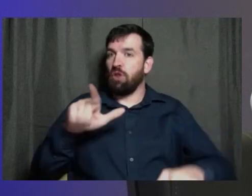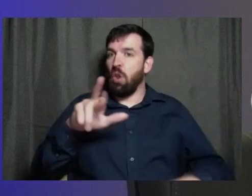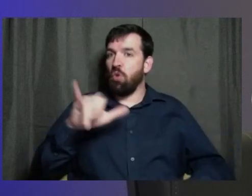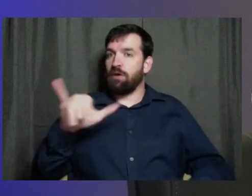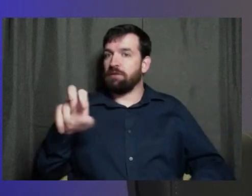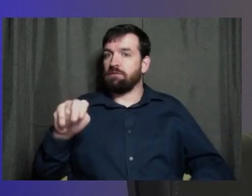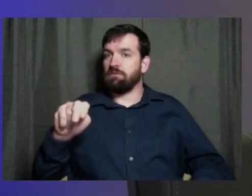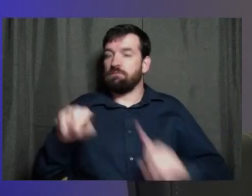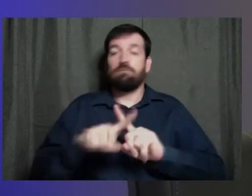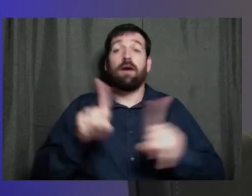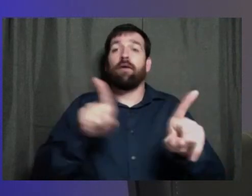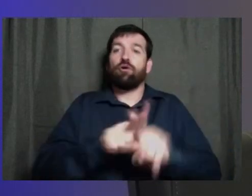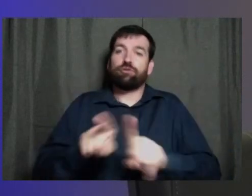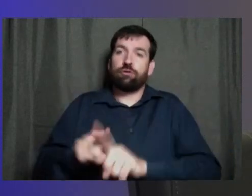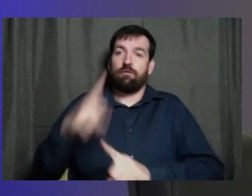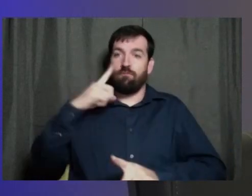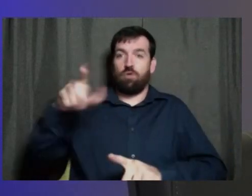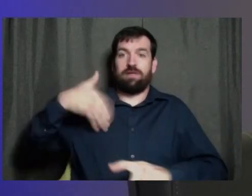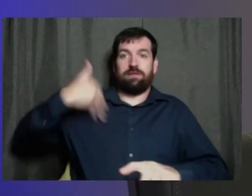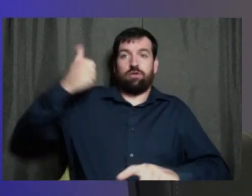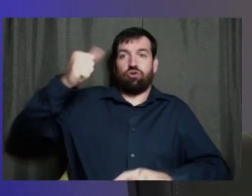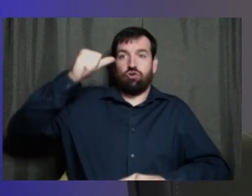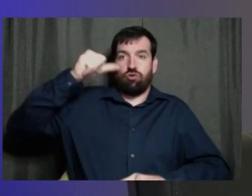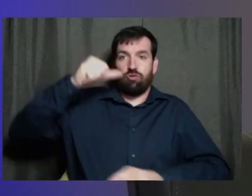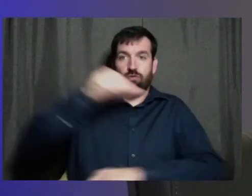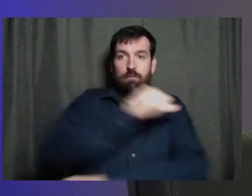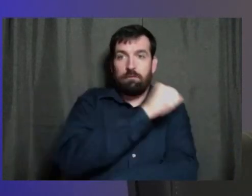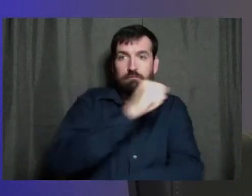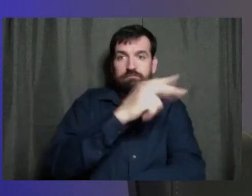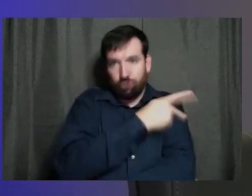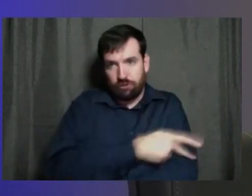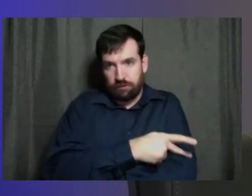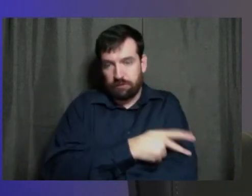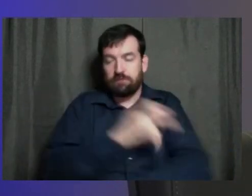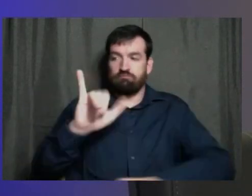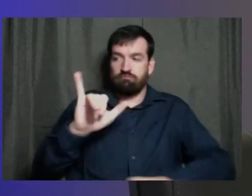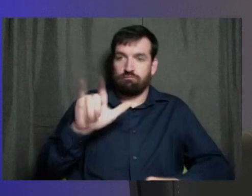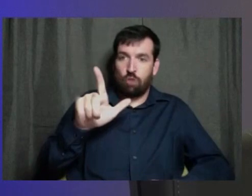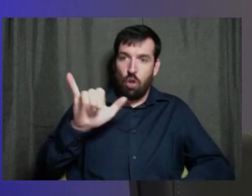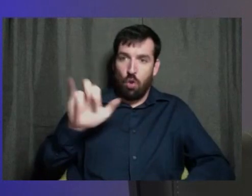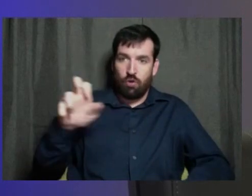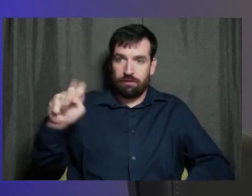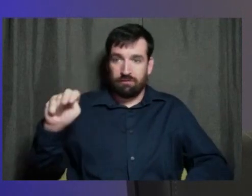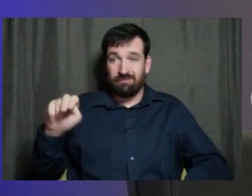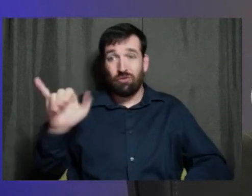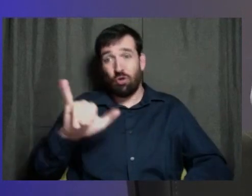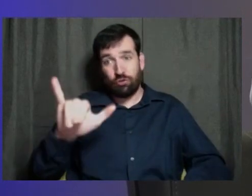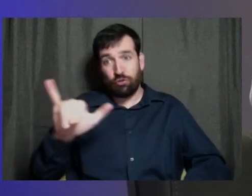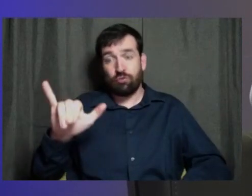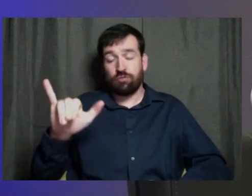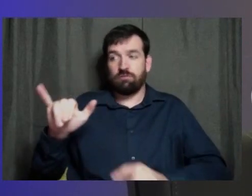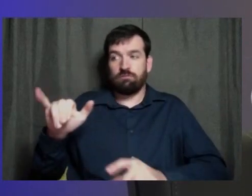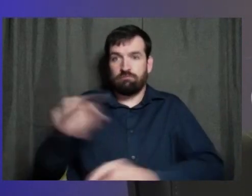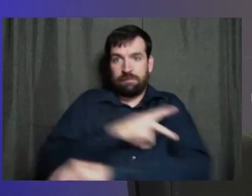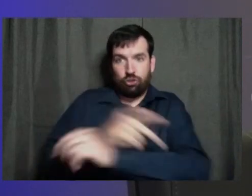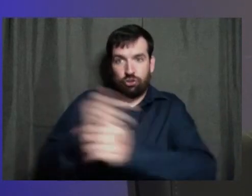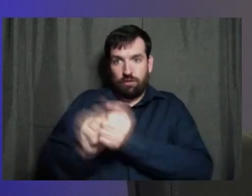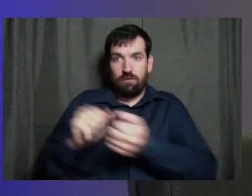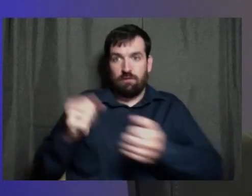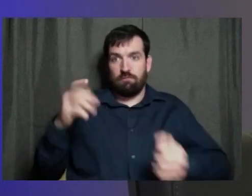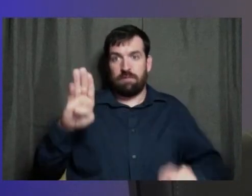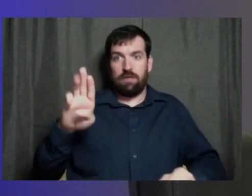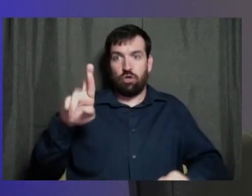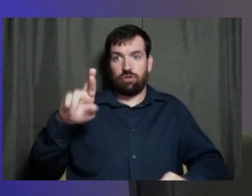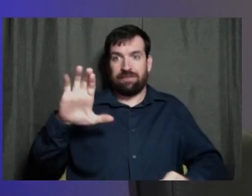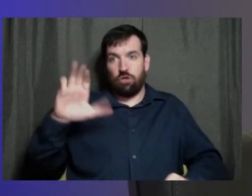just for our younger patients like Lauren, and also for just patients that harbor the BRCA mutation, maybe that haven't been diagnosed with breast